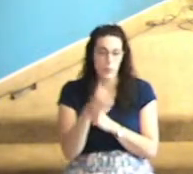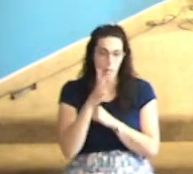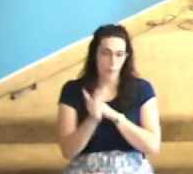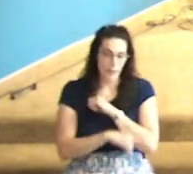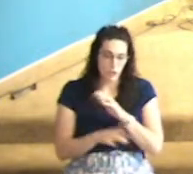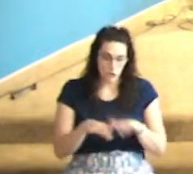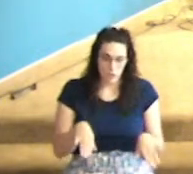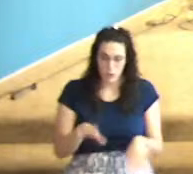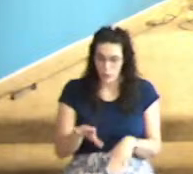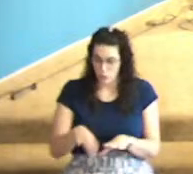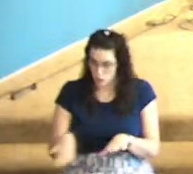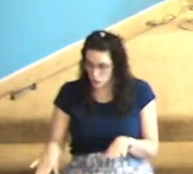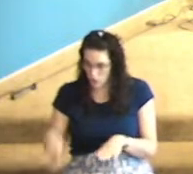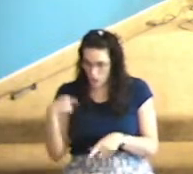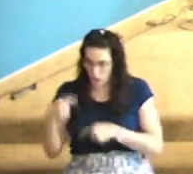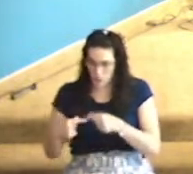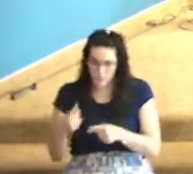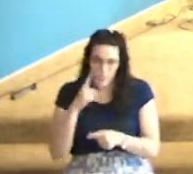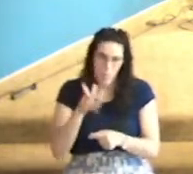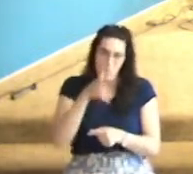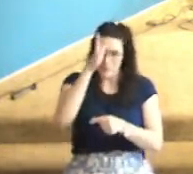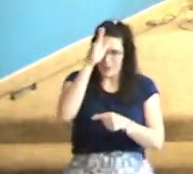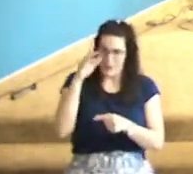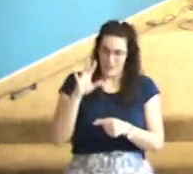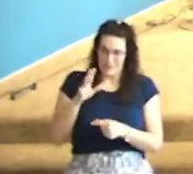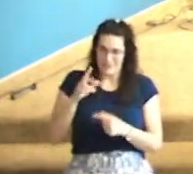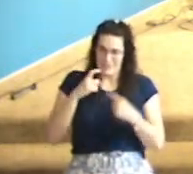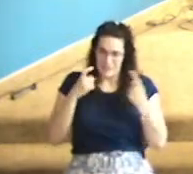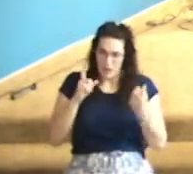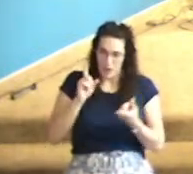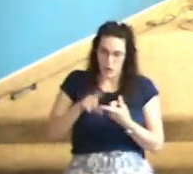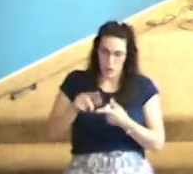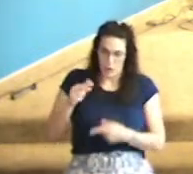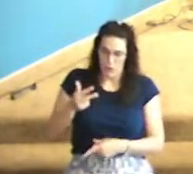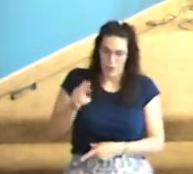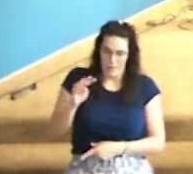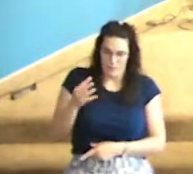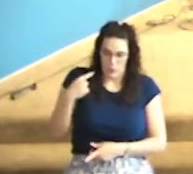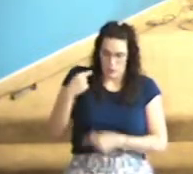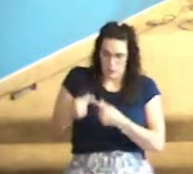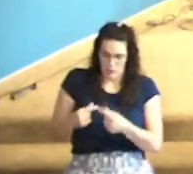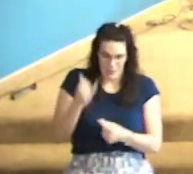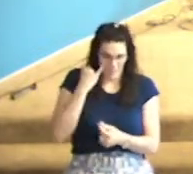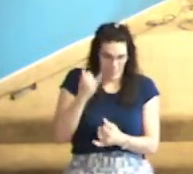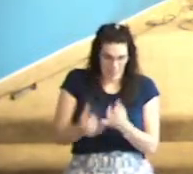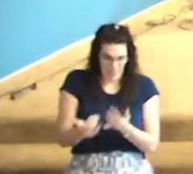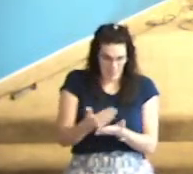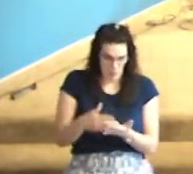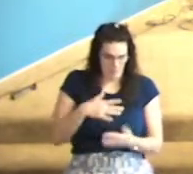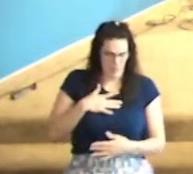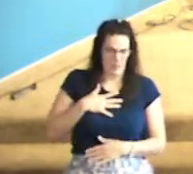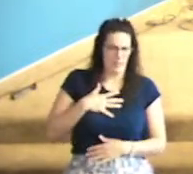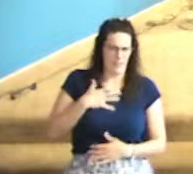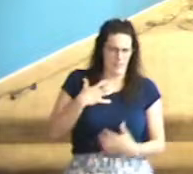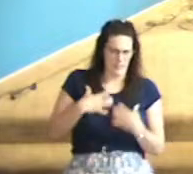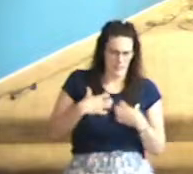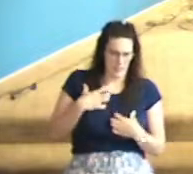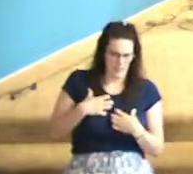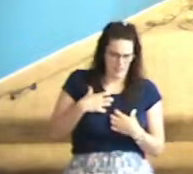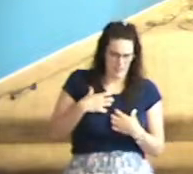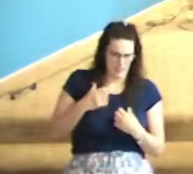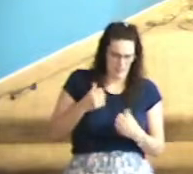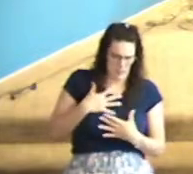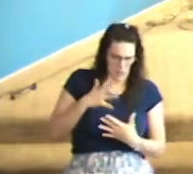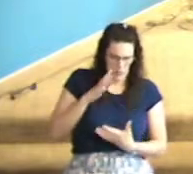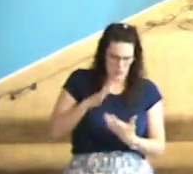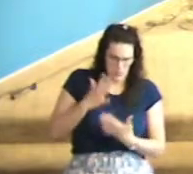children and their children for the sin of the parents to the third and fourth generation. And if that last part kind of scares you and confuses you, you come